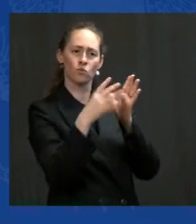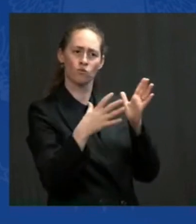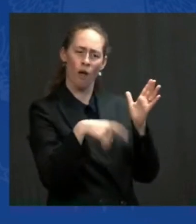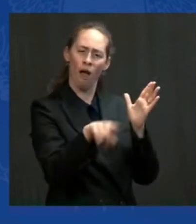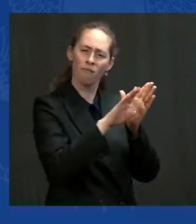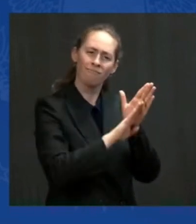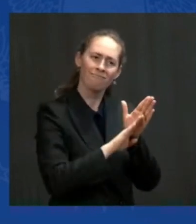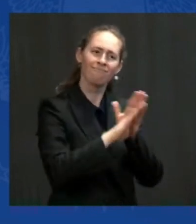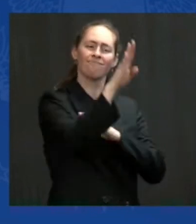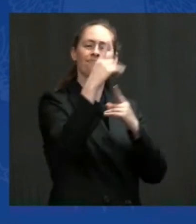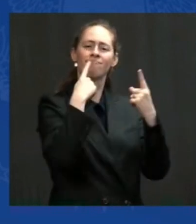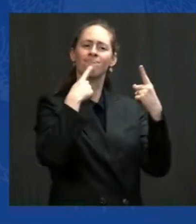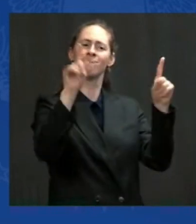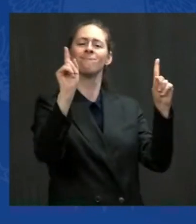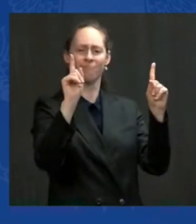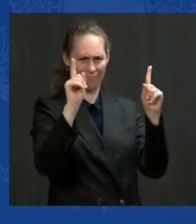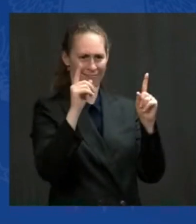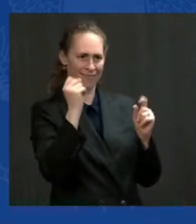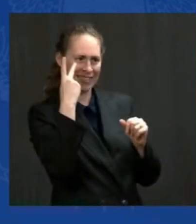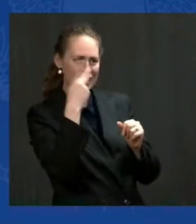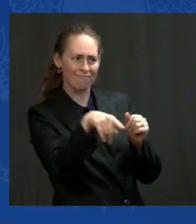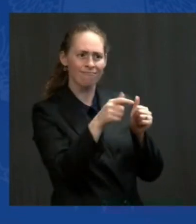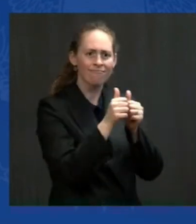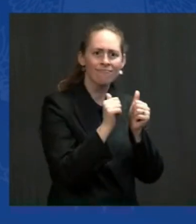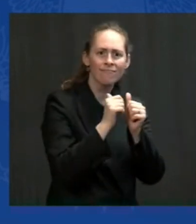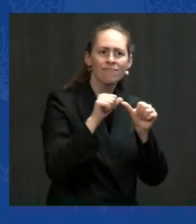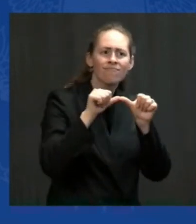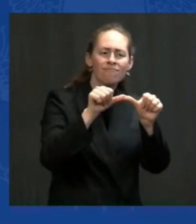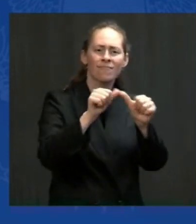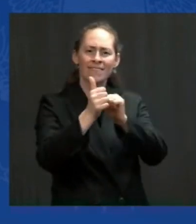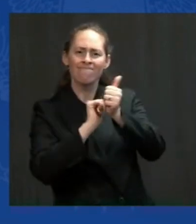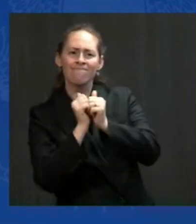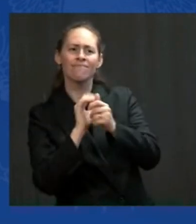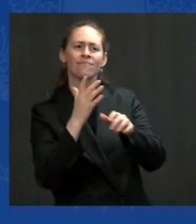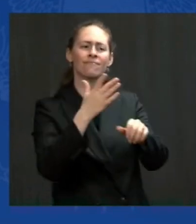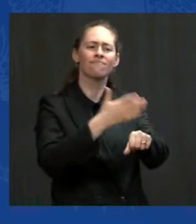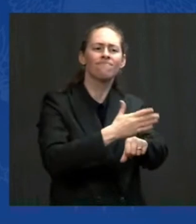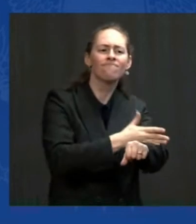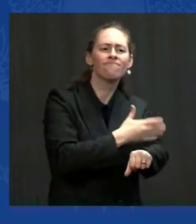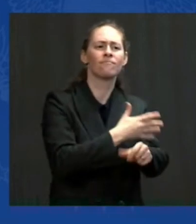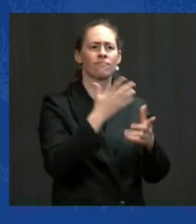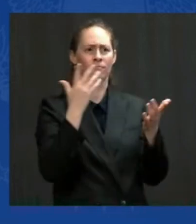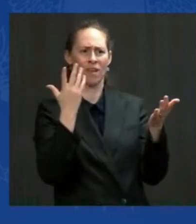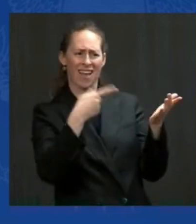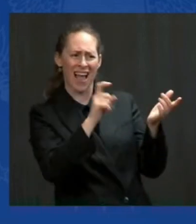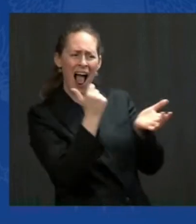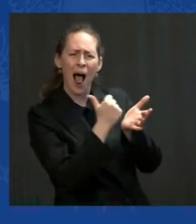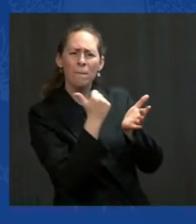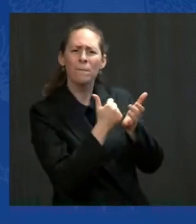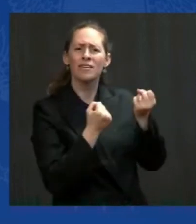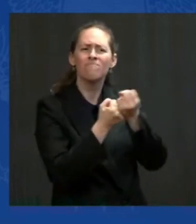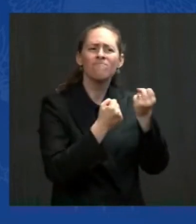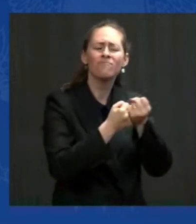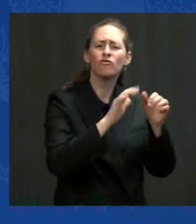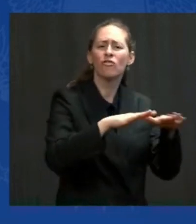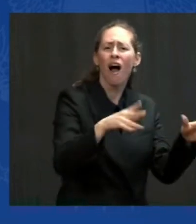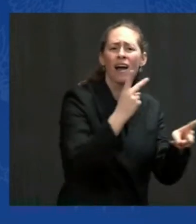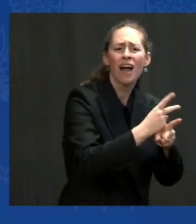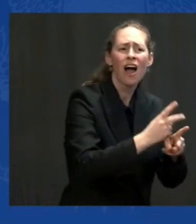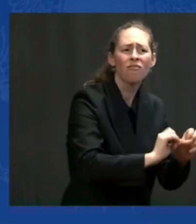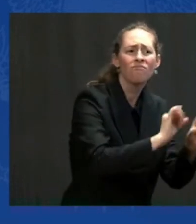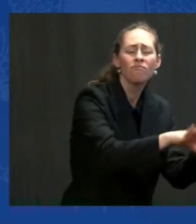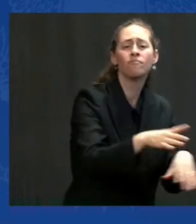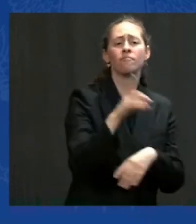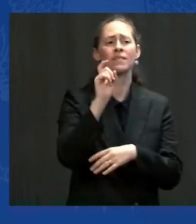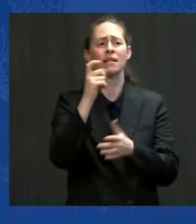our expertise, but even more so, they need assistance with childcare, assistance with all the support and services that